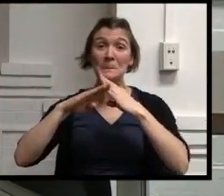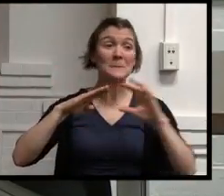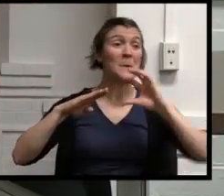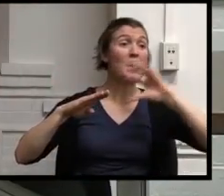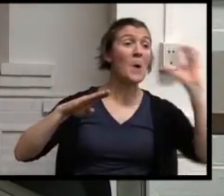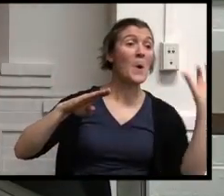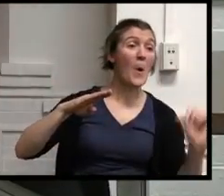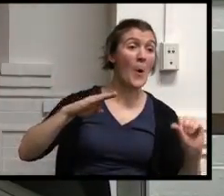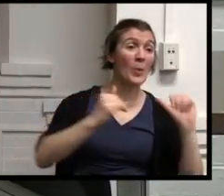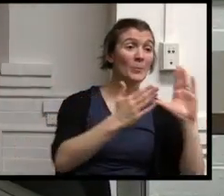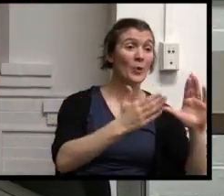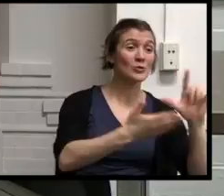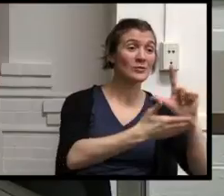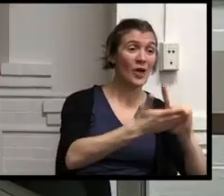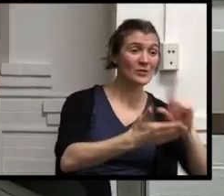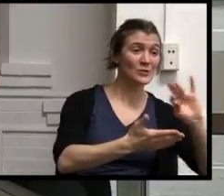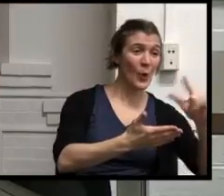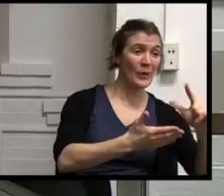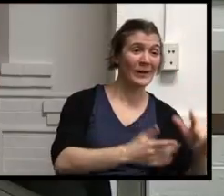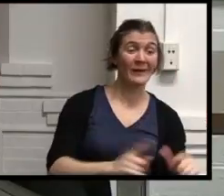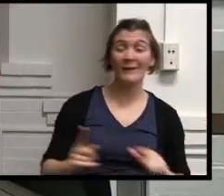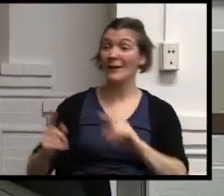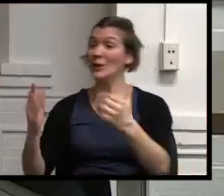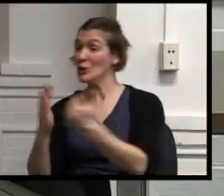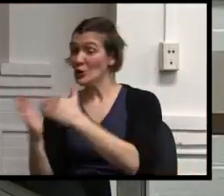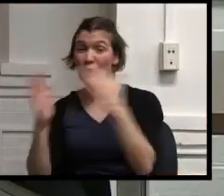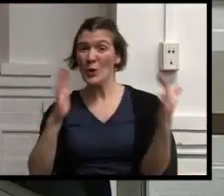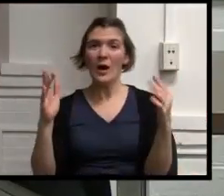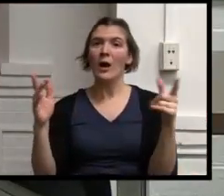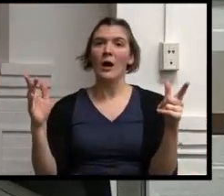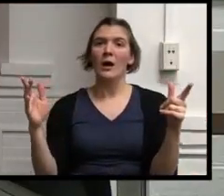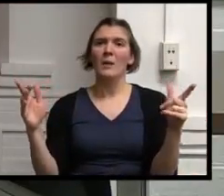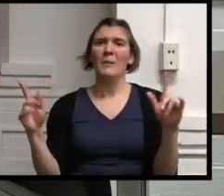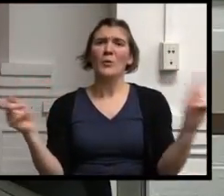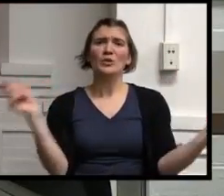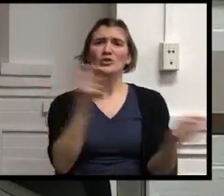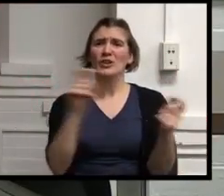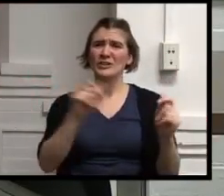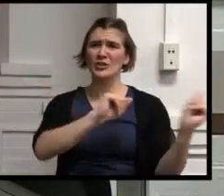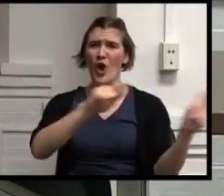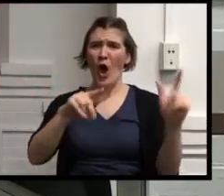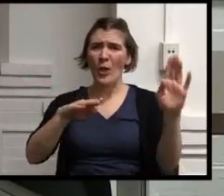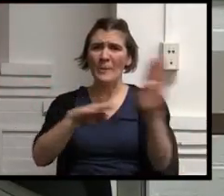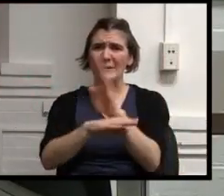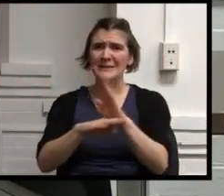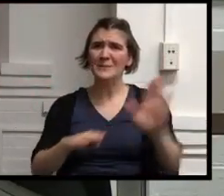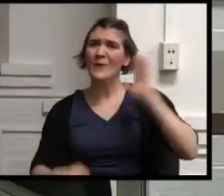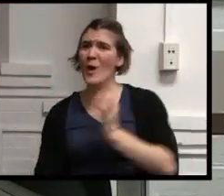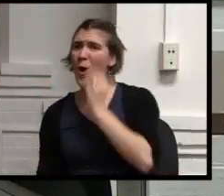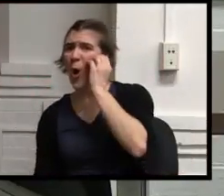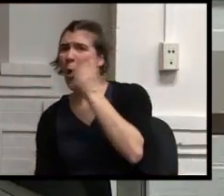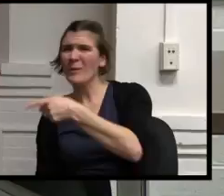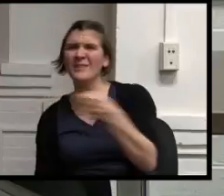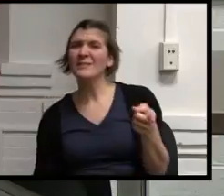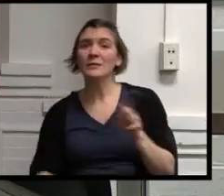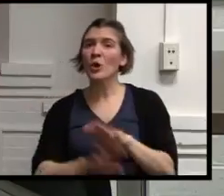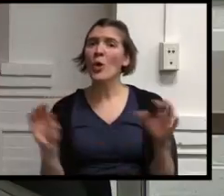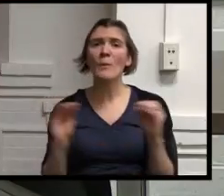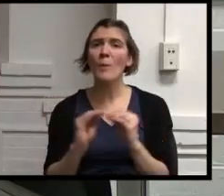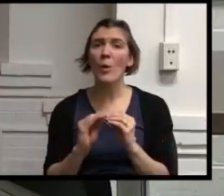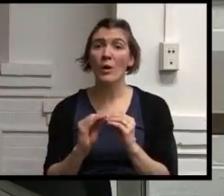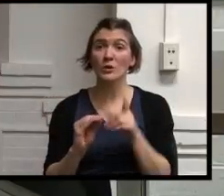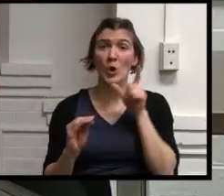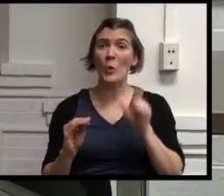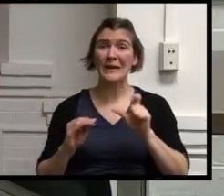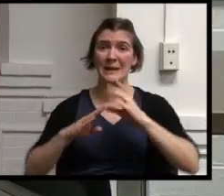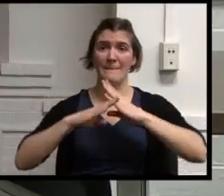old PUD and what was rural residential. But between the zoning changes and the changes in the PUD process, we now no longer